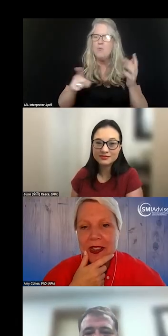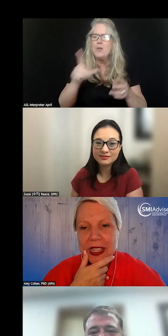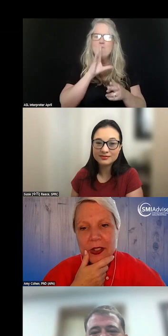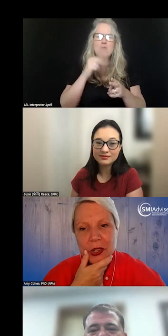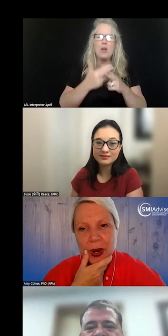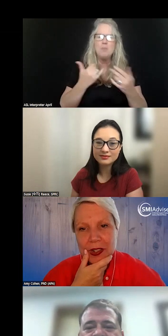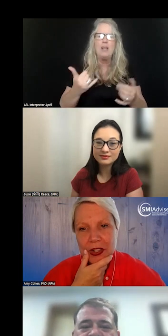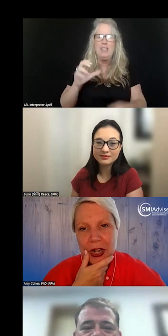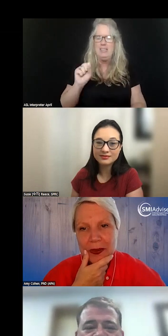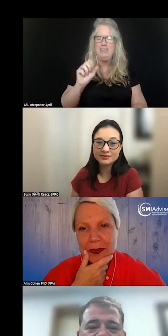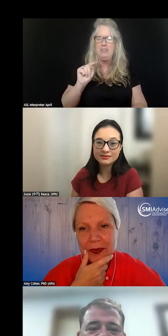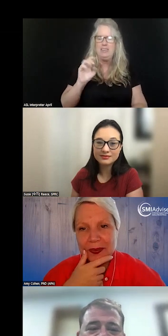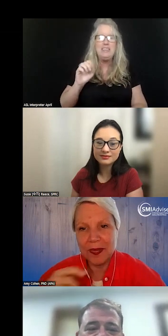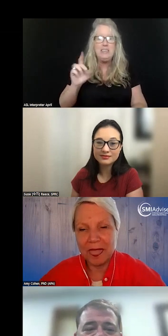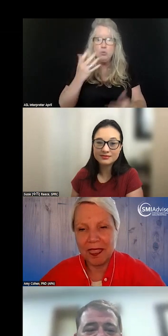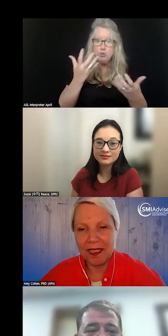today. Steele, do you want to start?